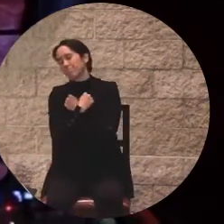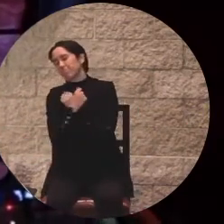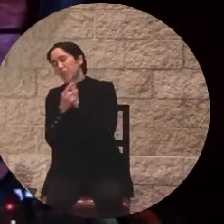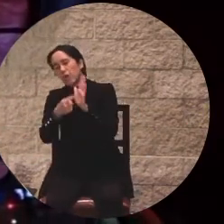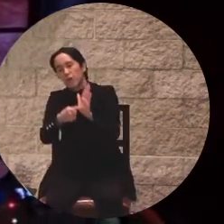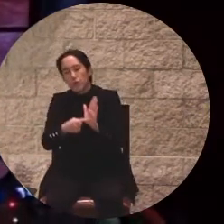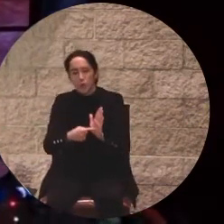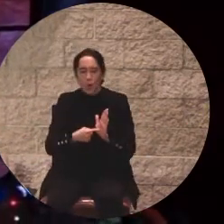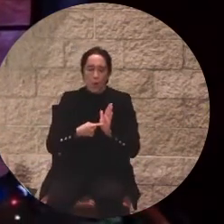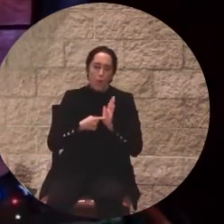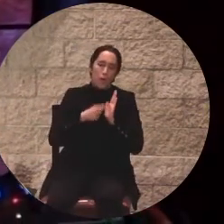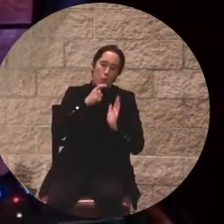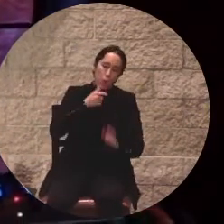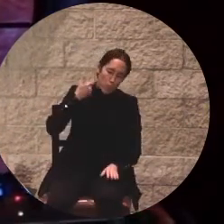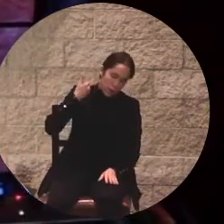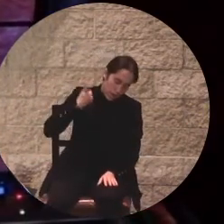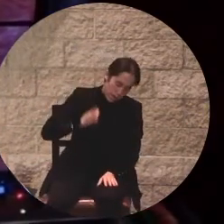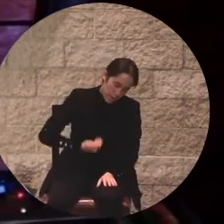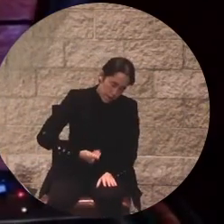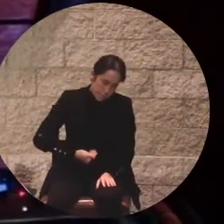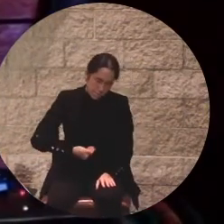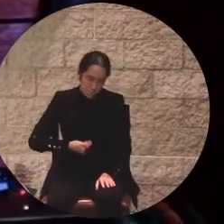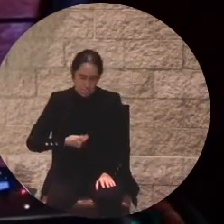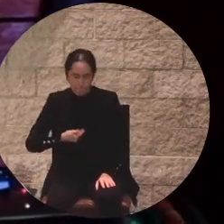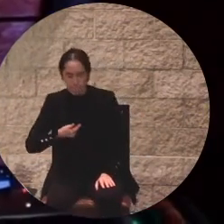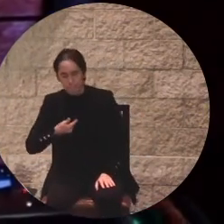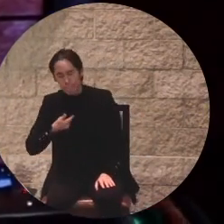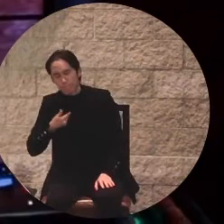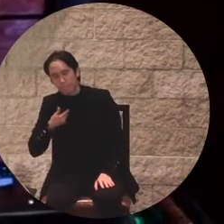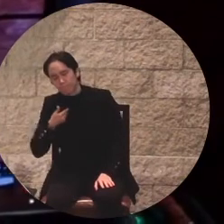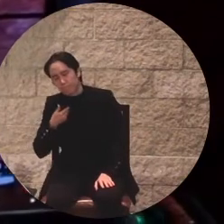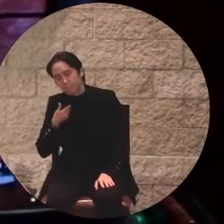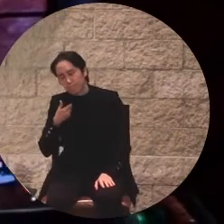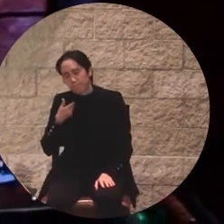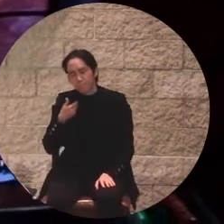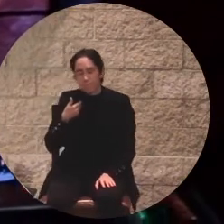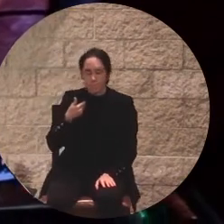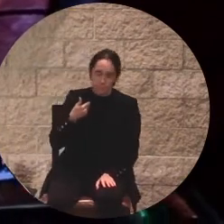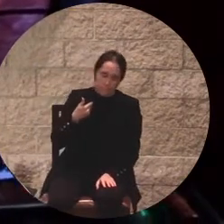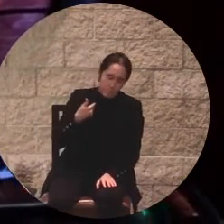show me who I am.